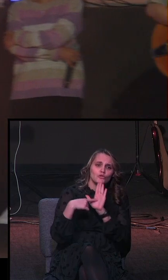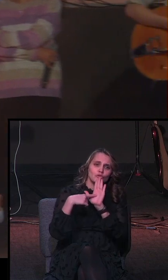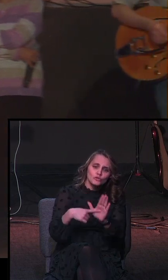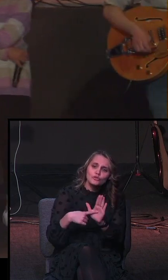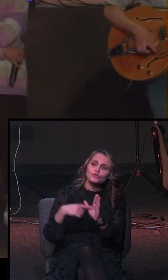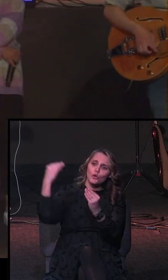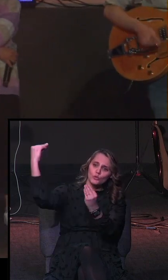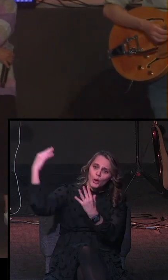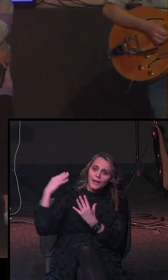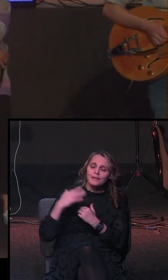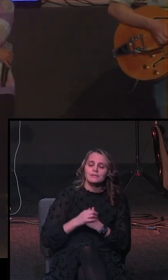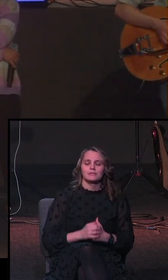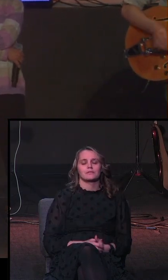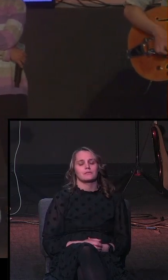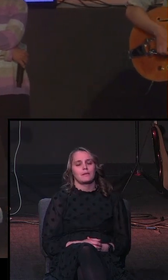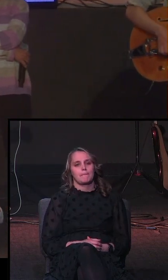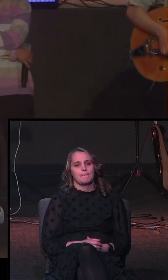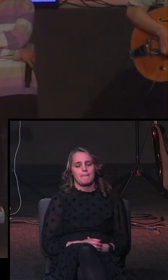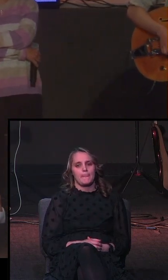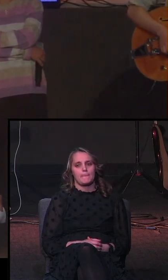comes from.